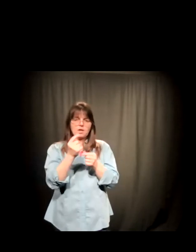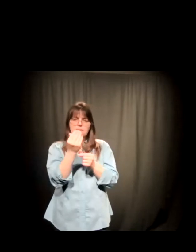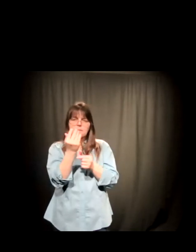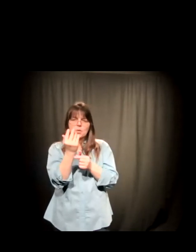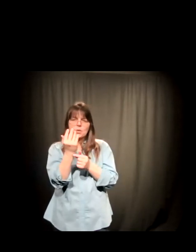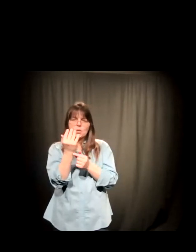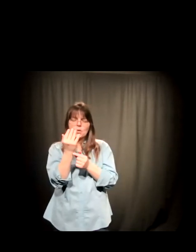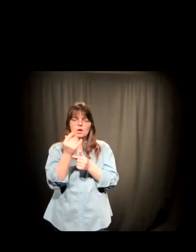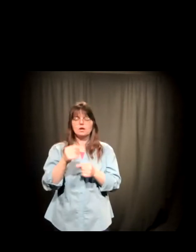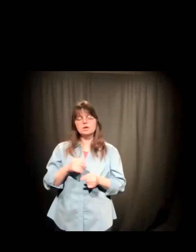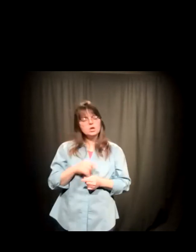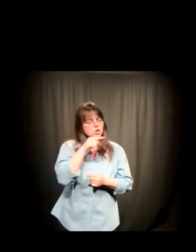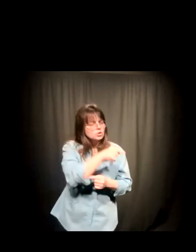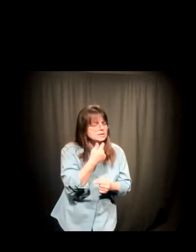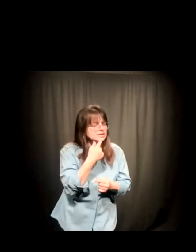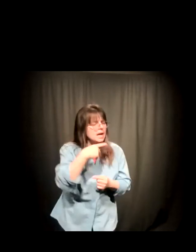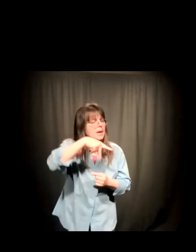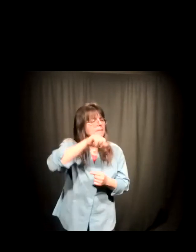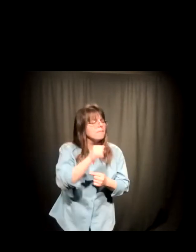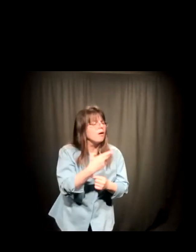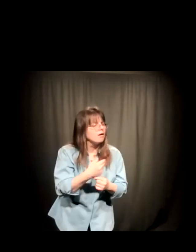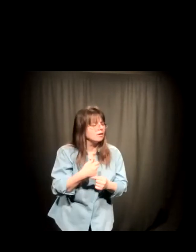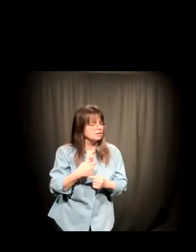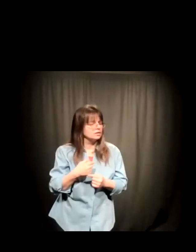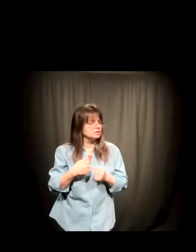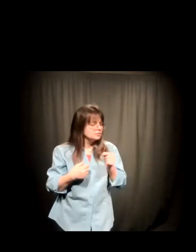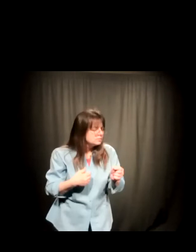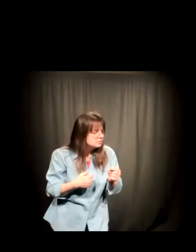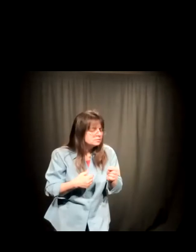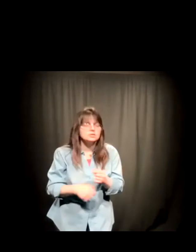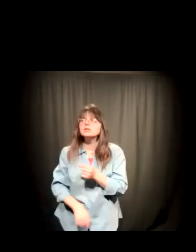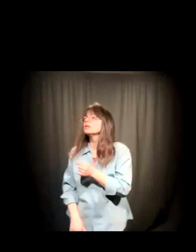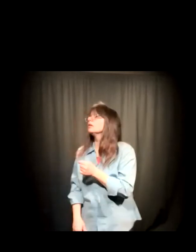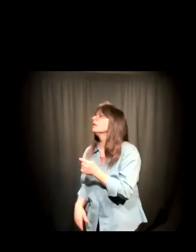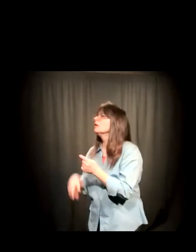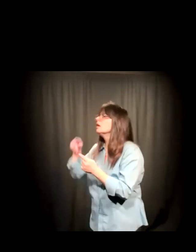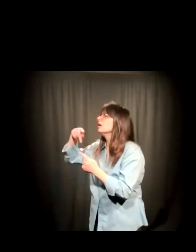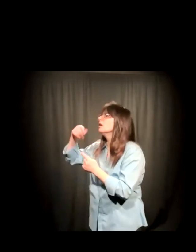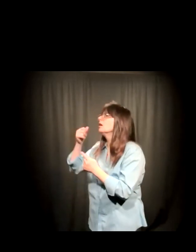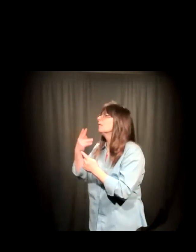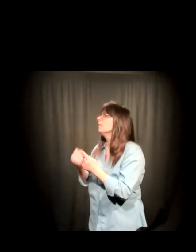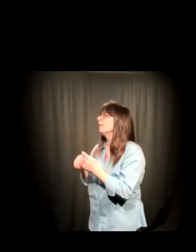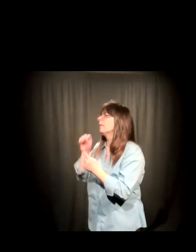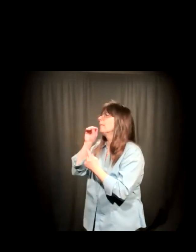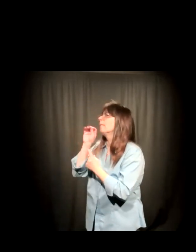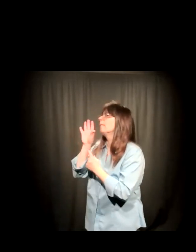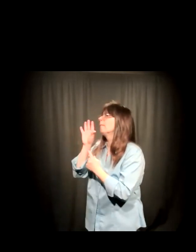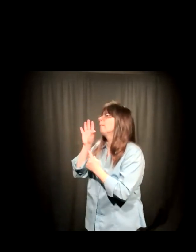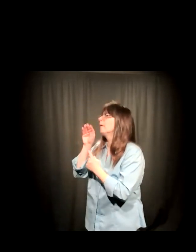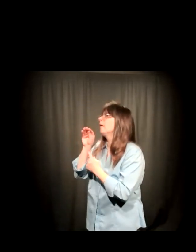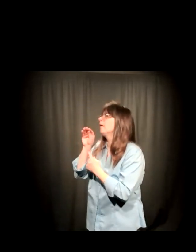"Say puh," she said. I did, and the flame flickered in my breath.